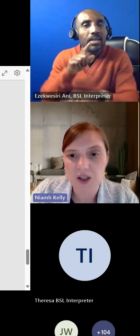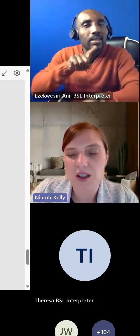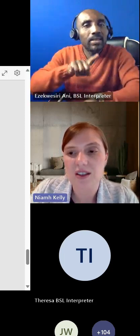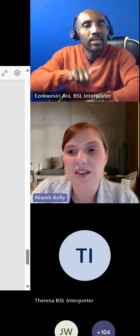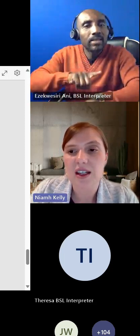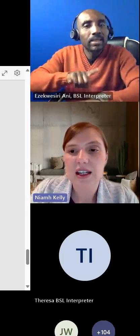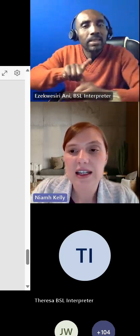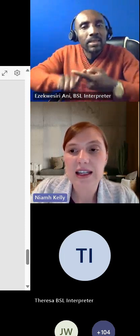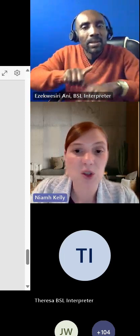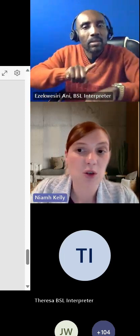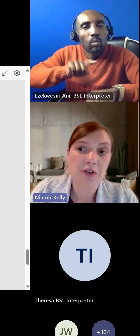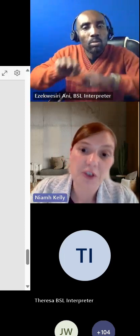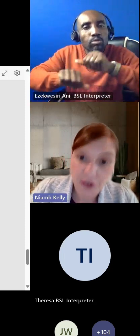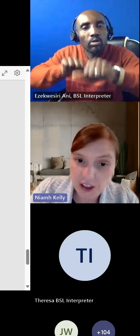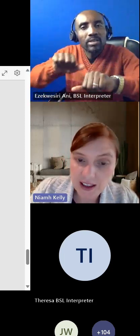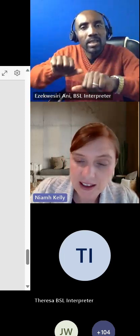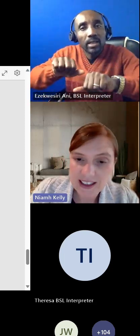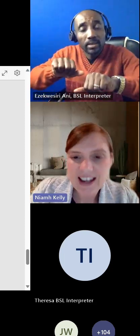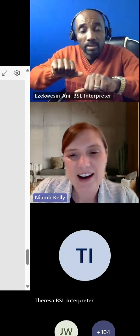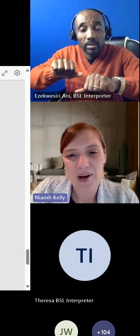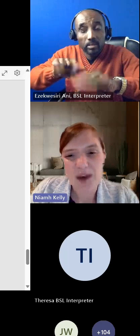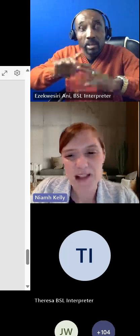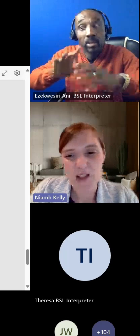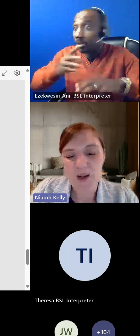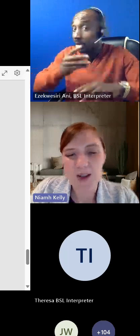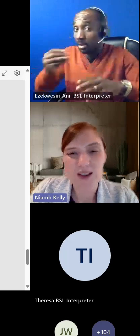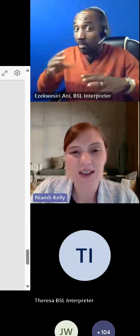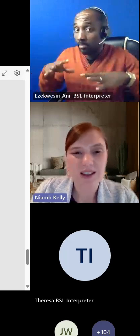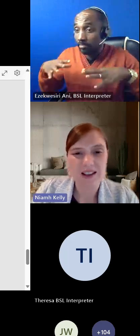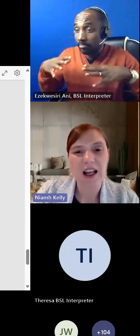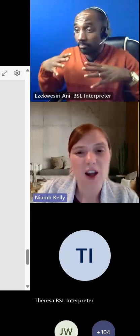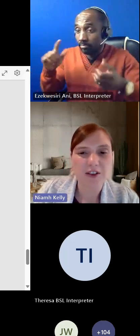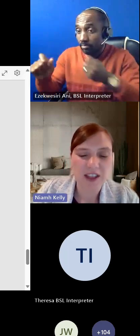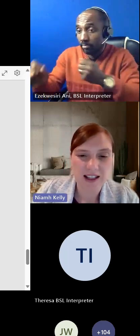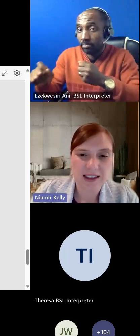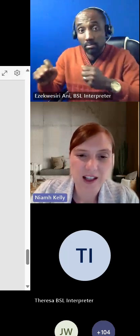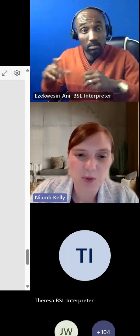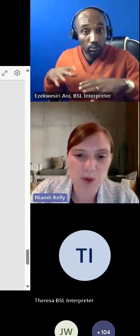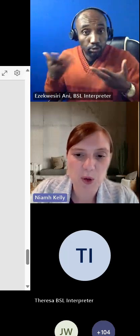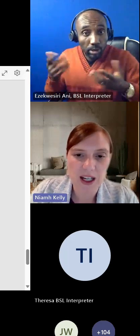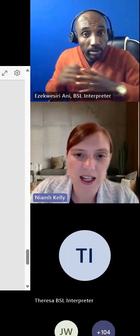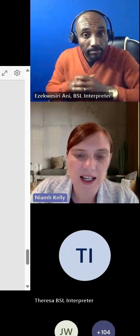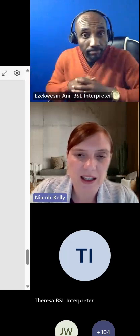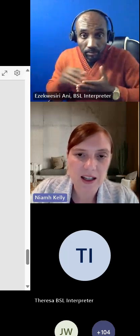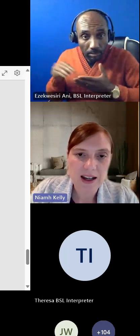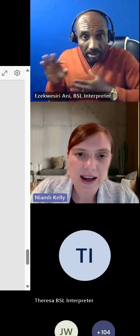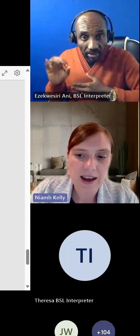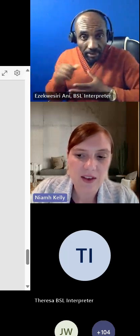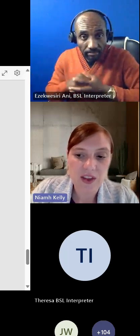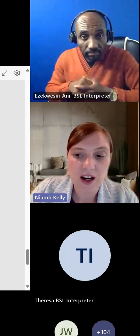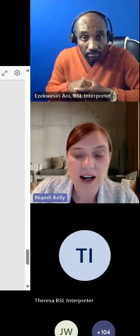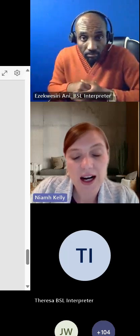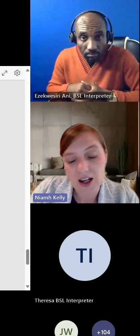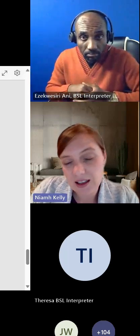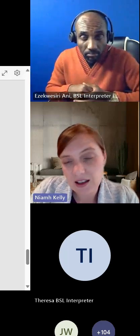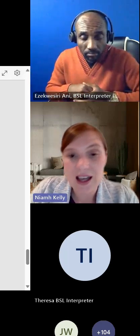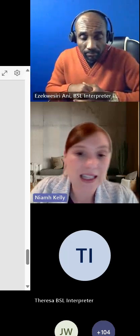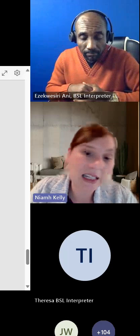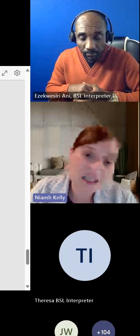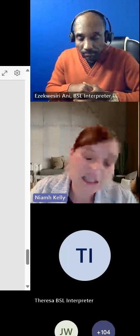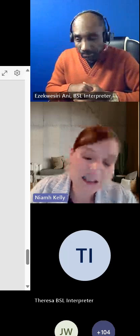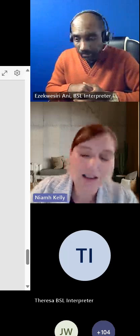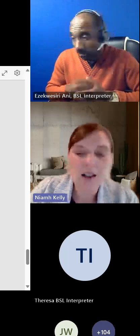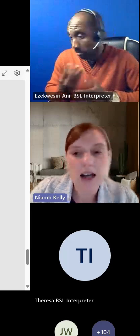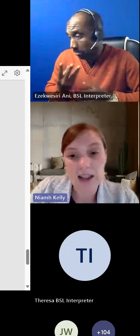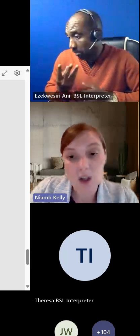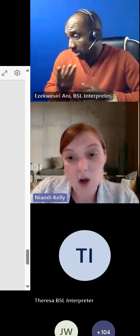of accommodations can be done for free. And so there's a lot of things that can be put in there early